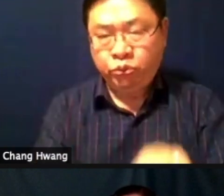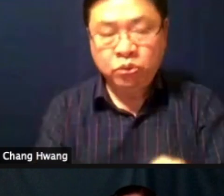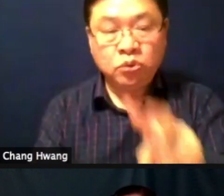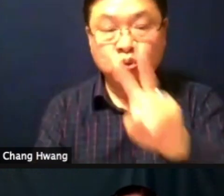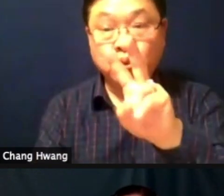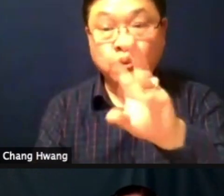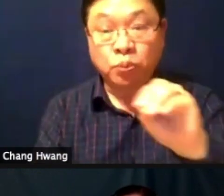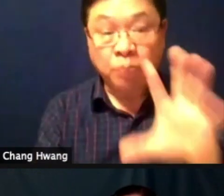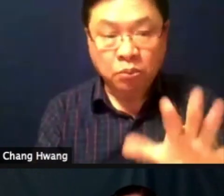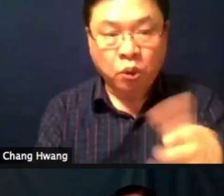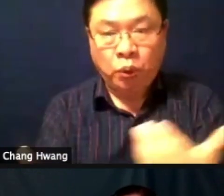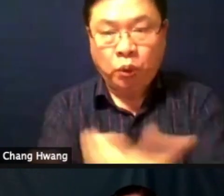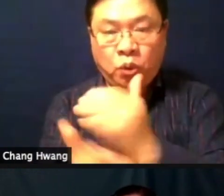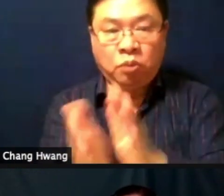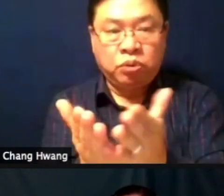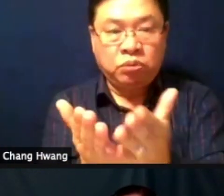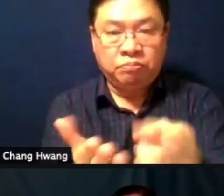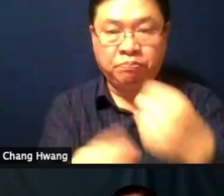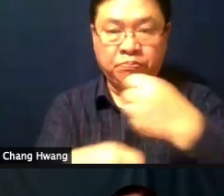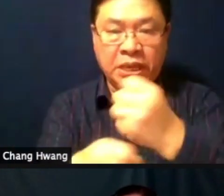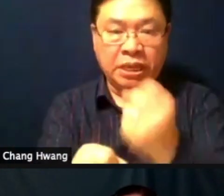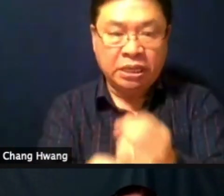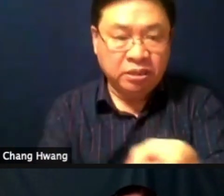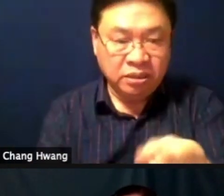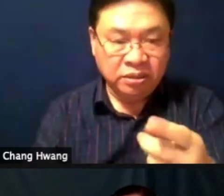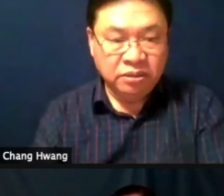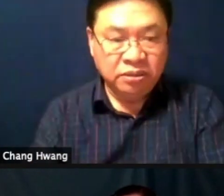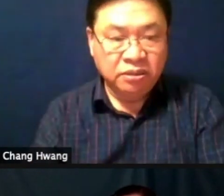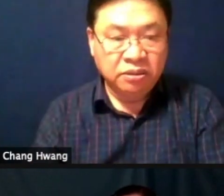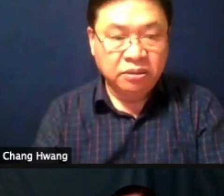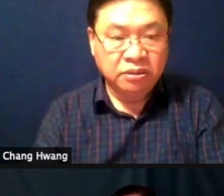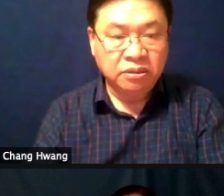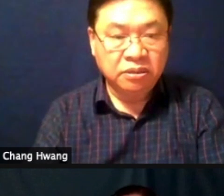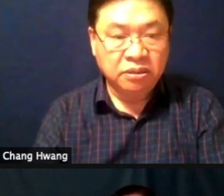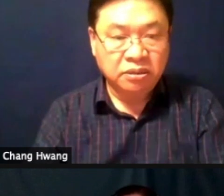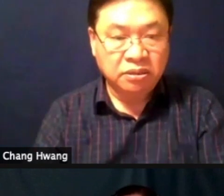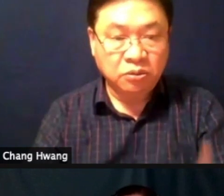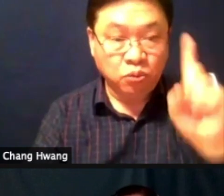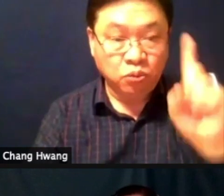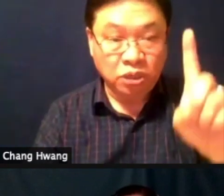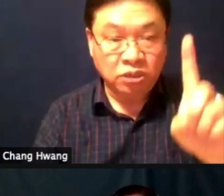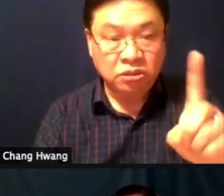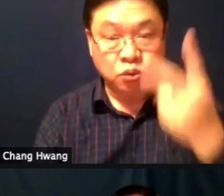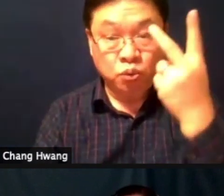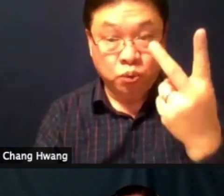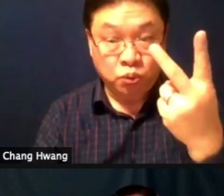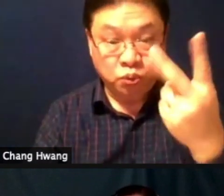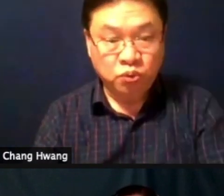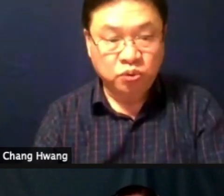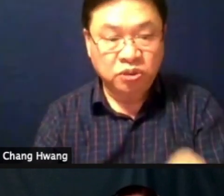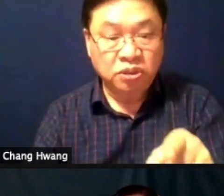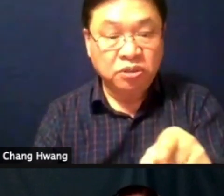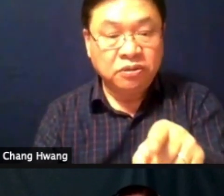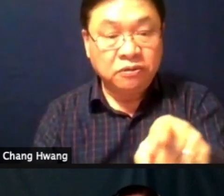new publication. Prior to that, there really wasn't much in the way of publicized works for